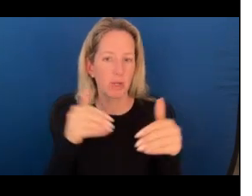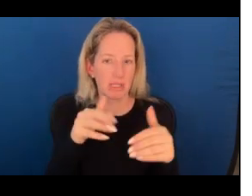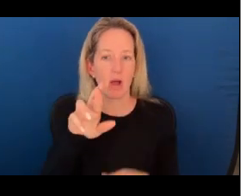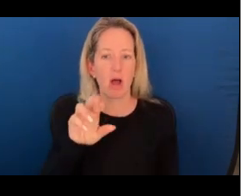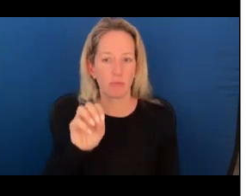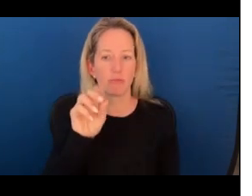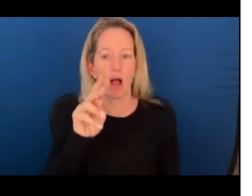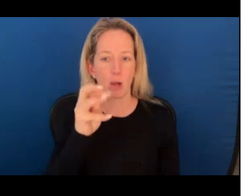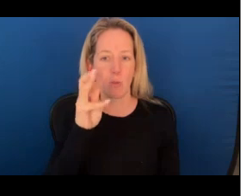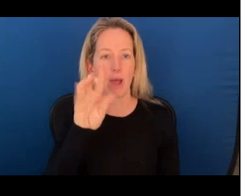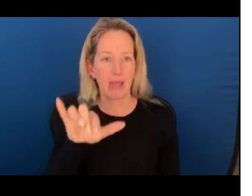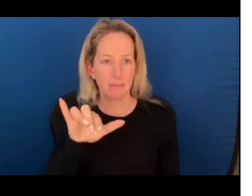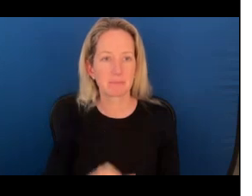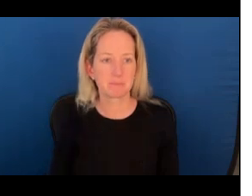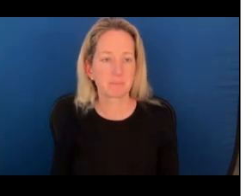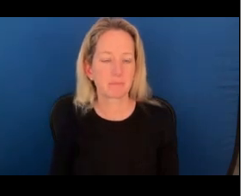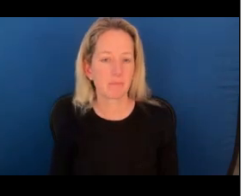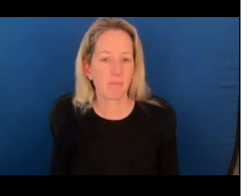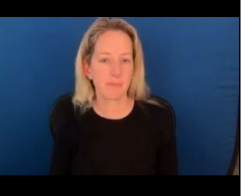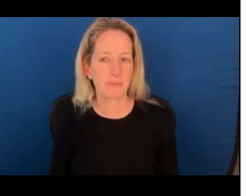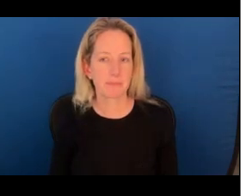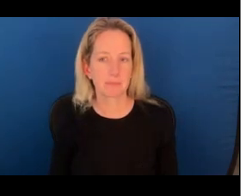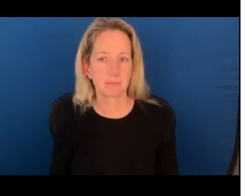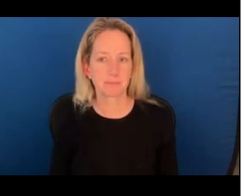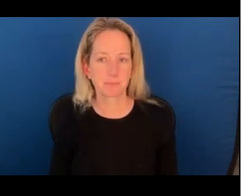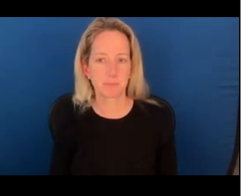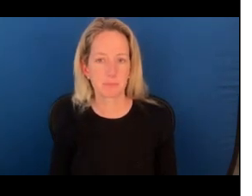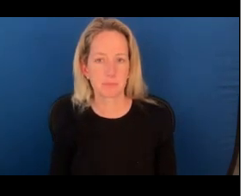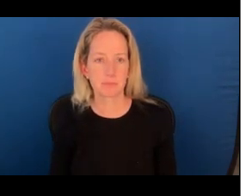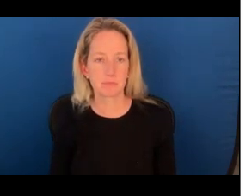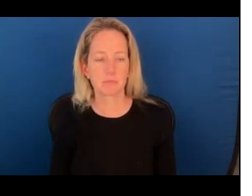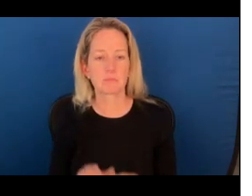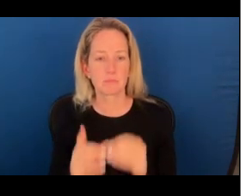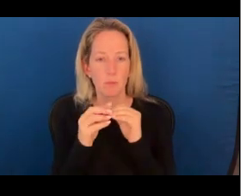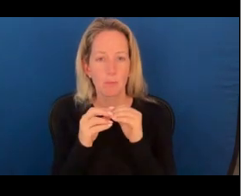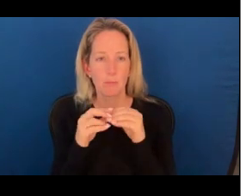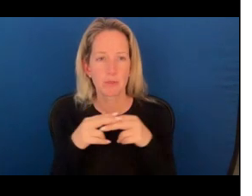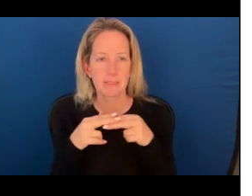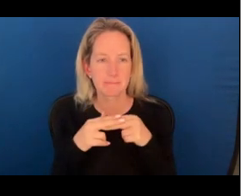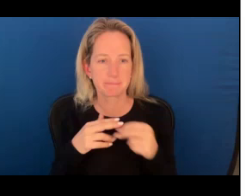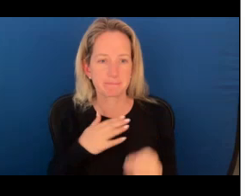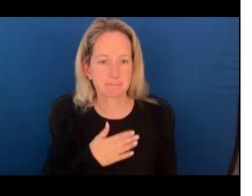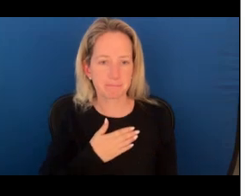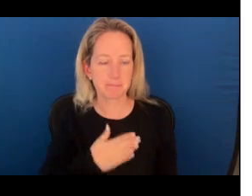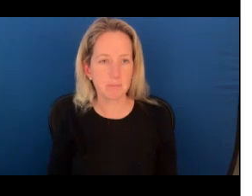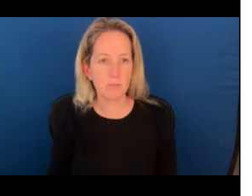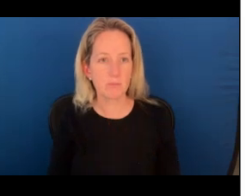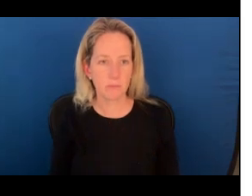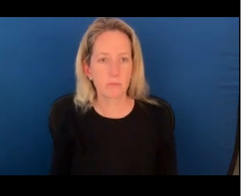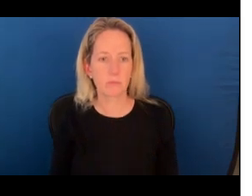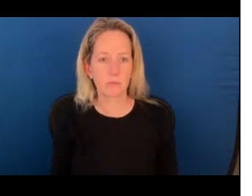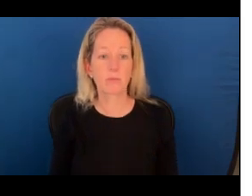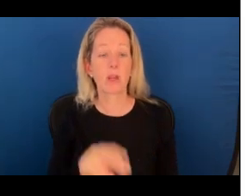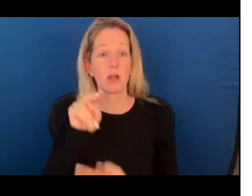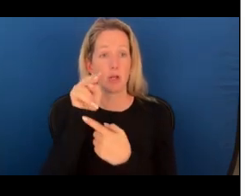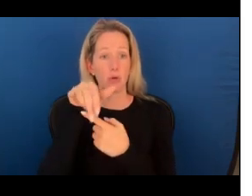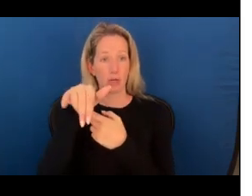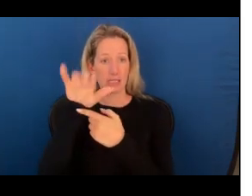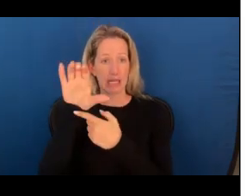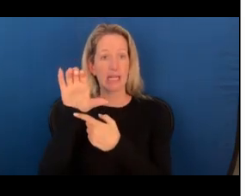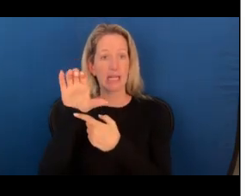Next slide, please. And one more slide. So New York City